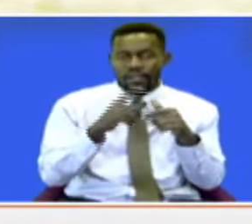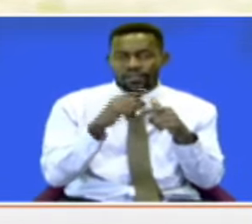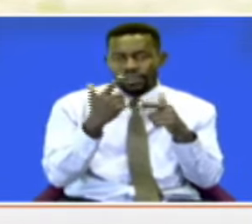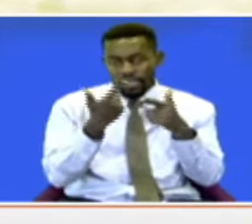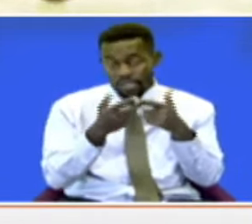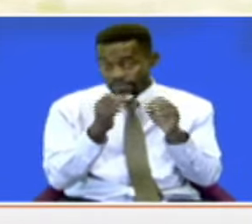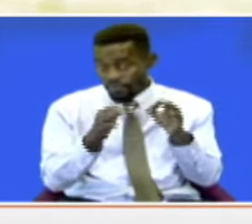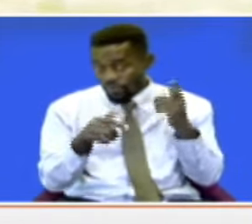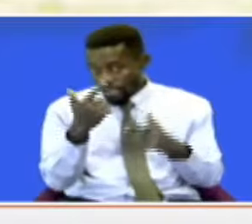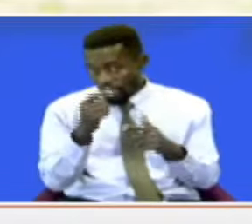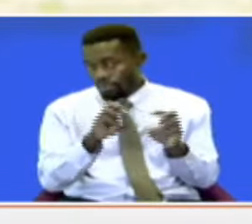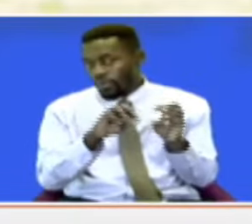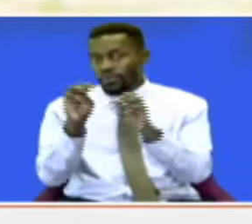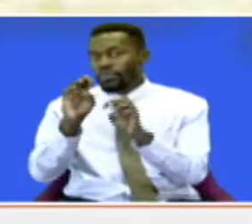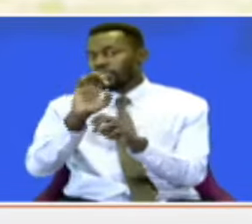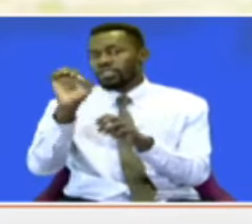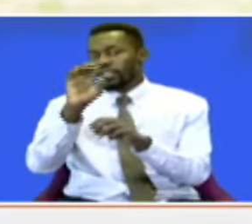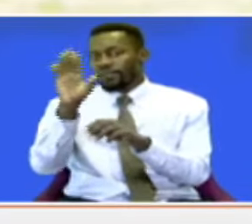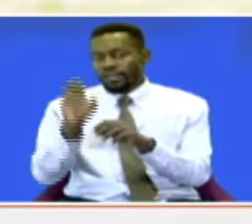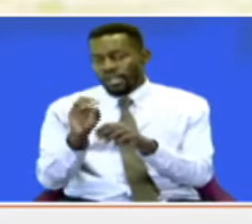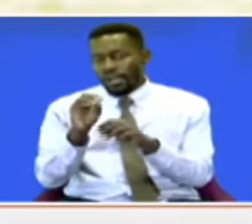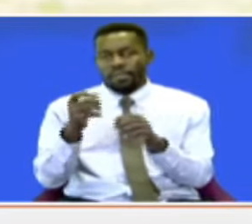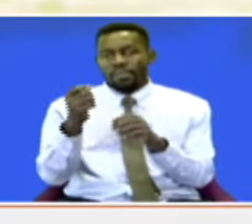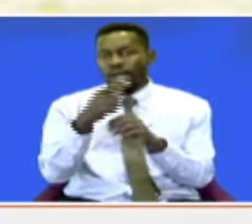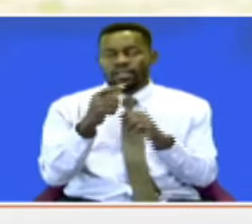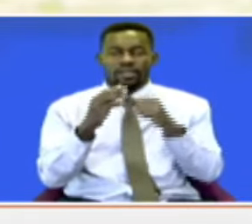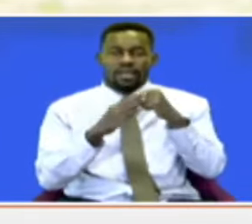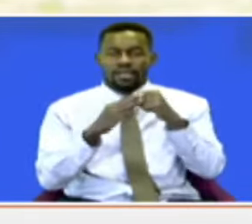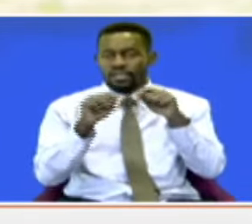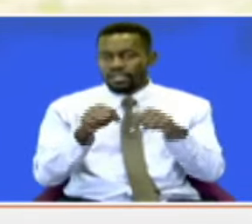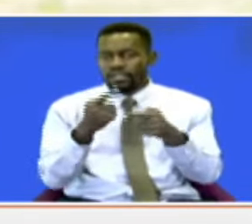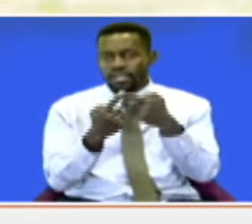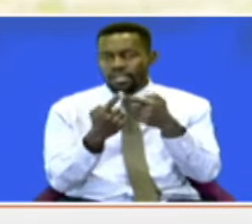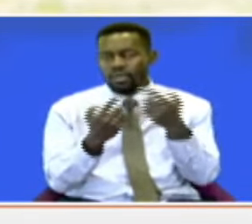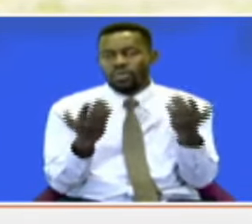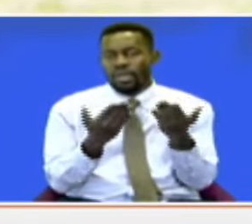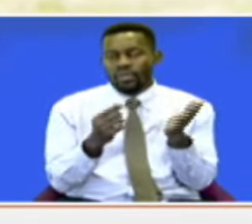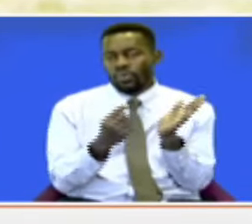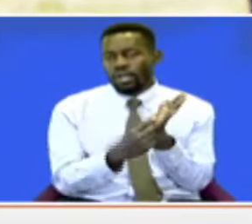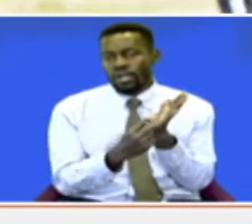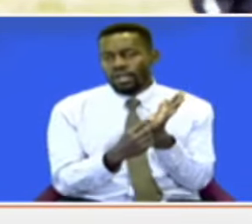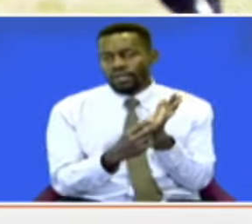East Africa Games scheduled for October this year in Uganda. Davis.